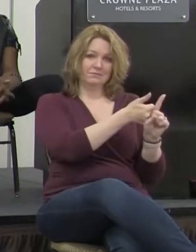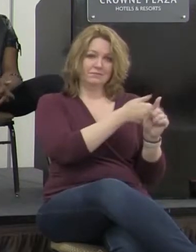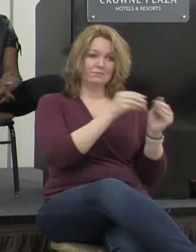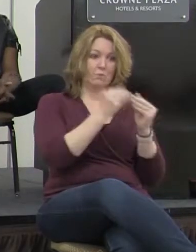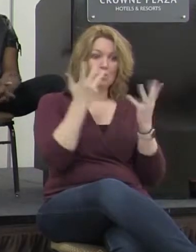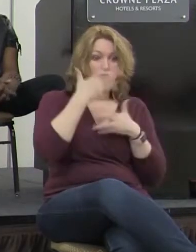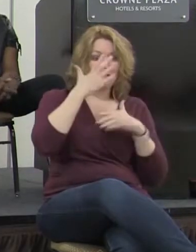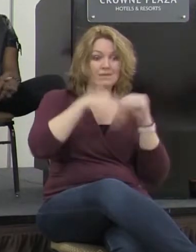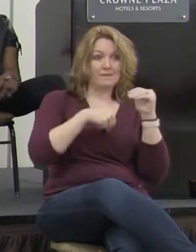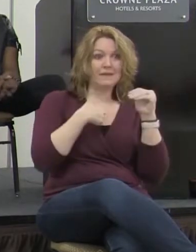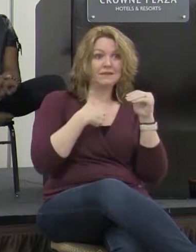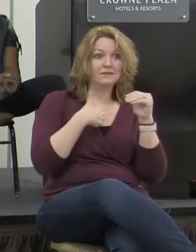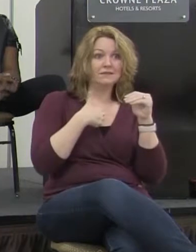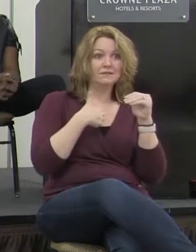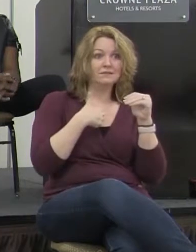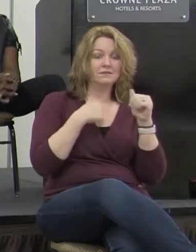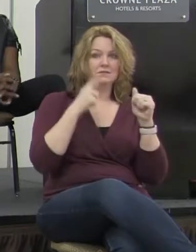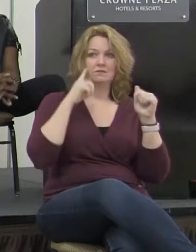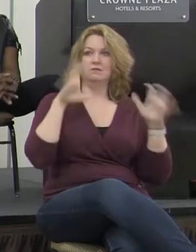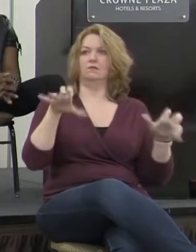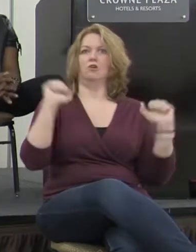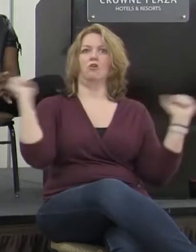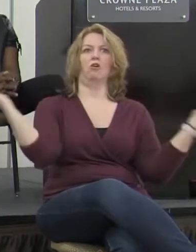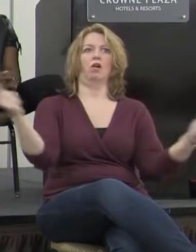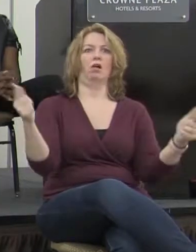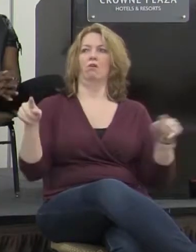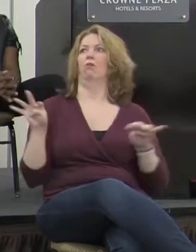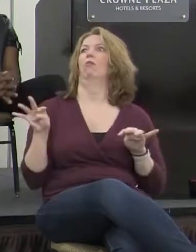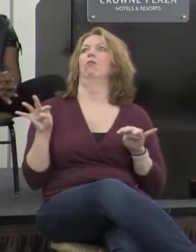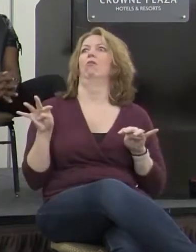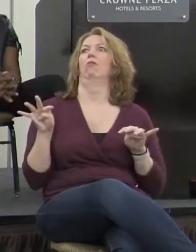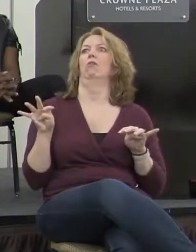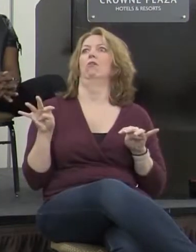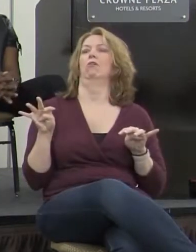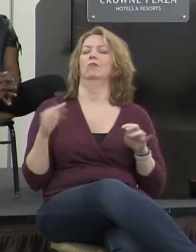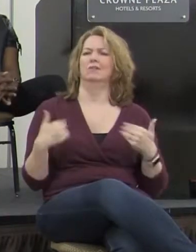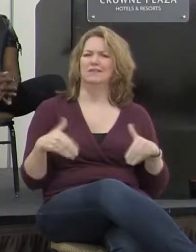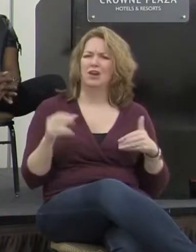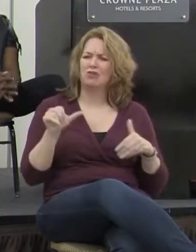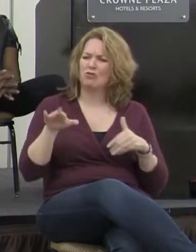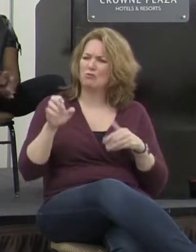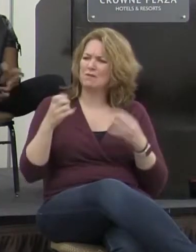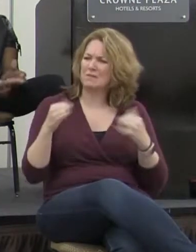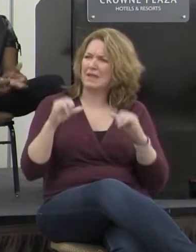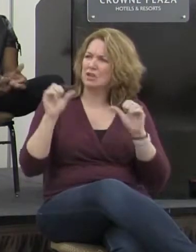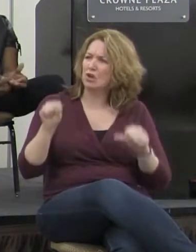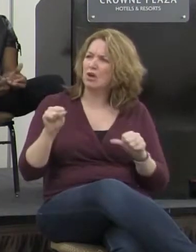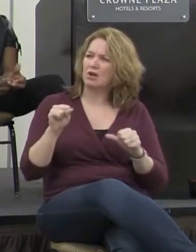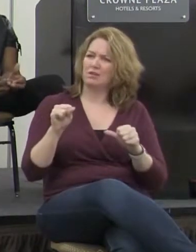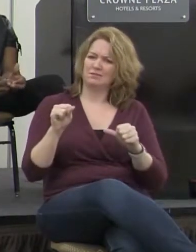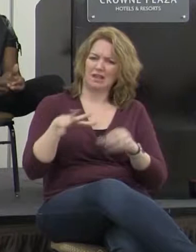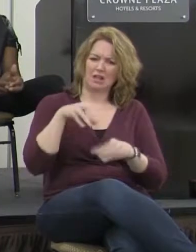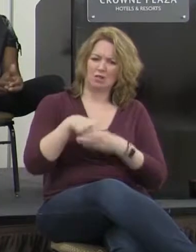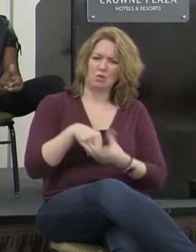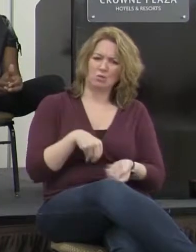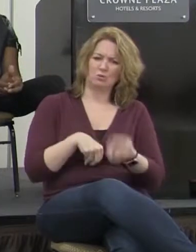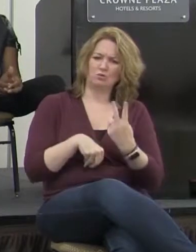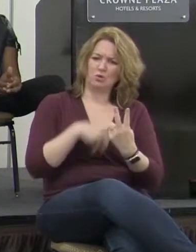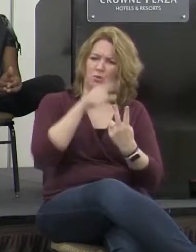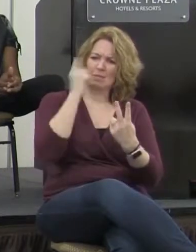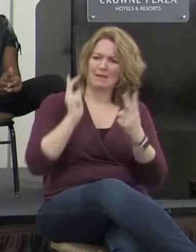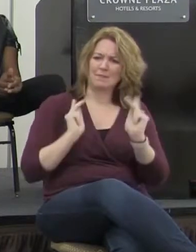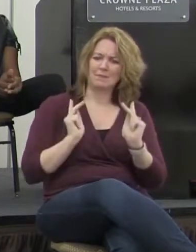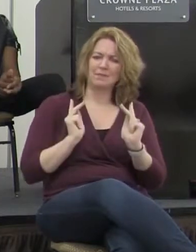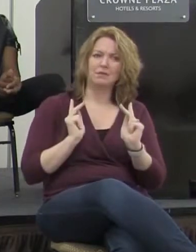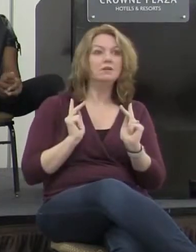skinned than myself. It shocked the hell out of everybody, because they never thought that a race play scene could be between two Black people. Guess